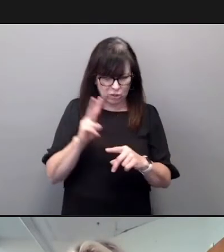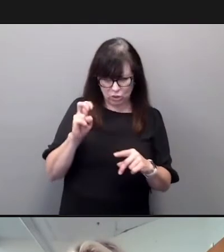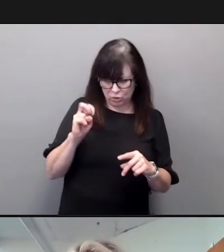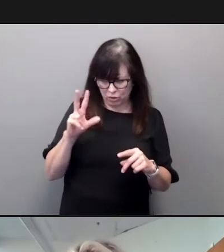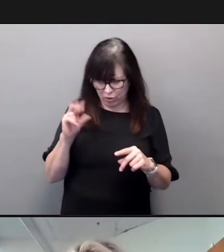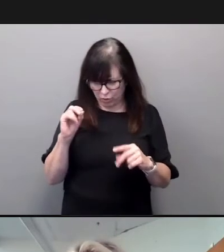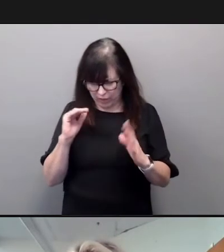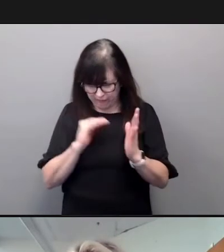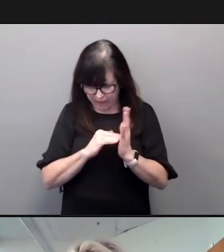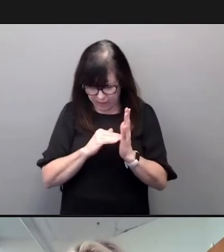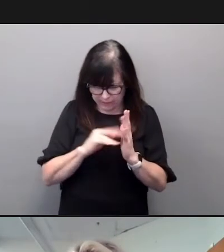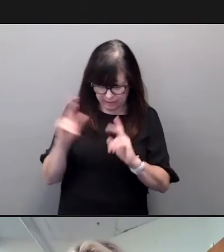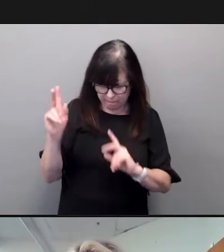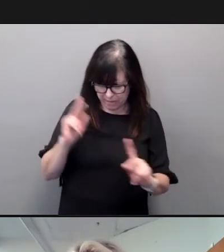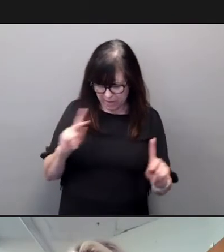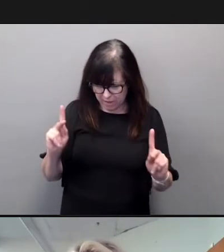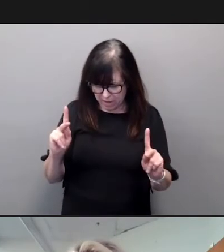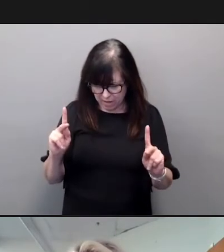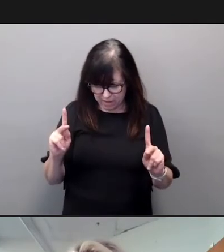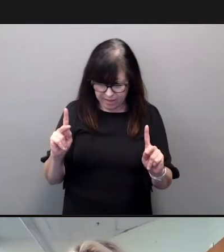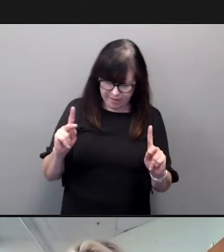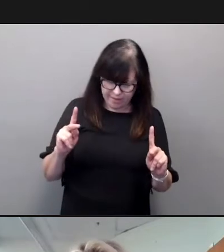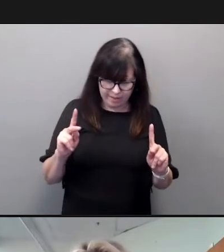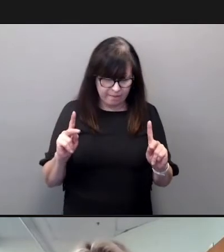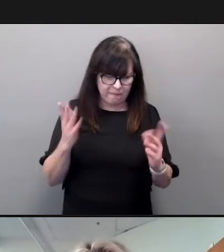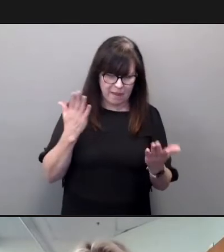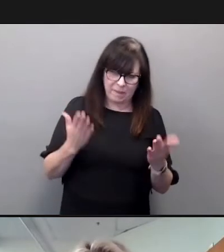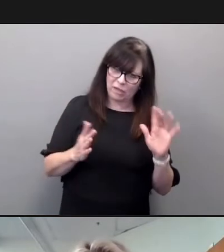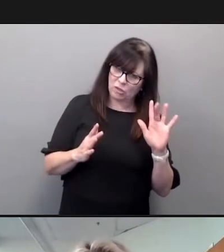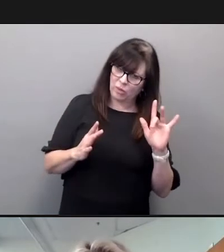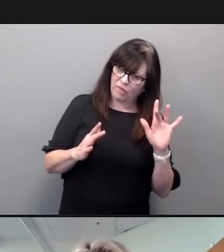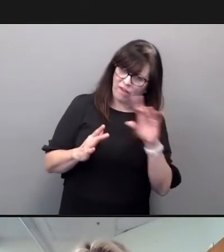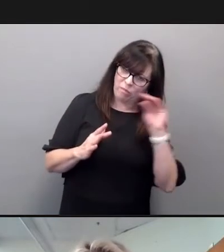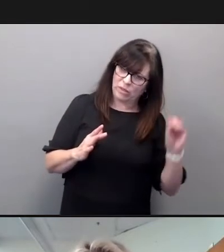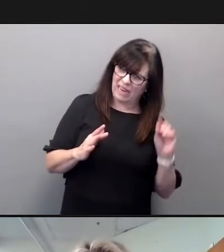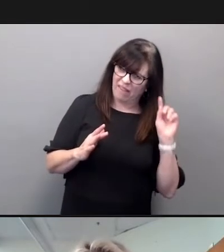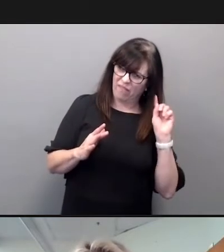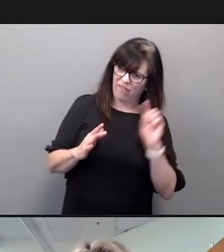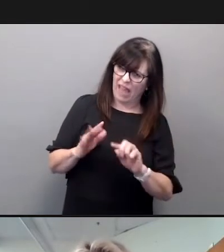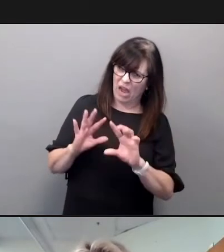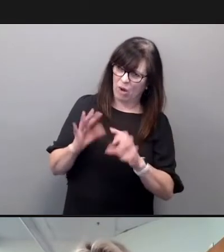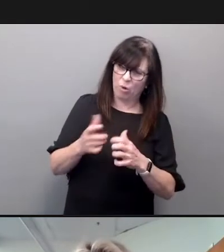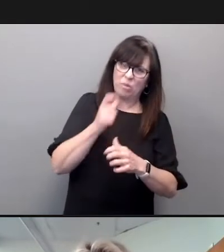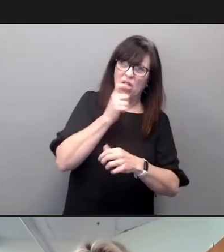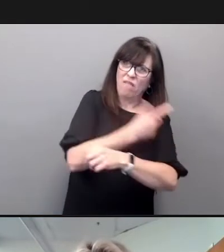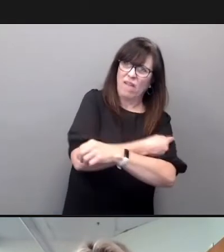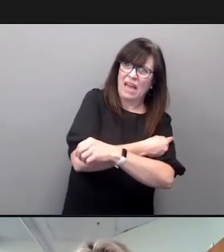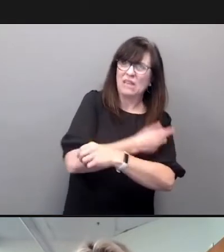230,000 people, and let's say now that 25% of them are unvaccinated, that's about